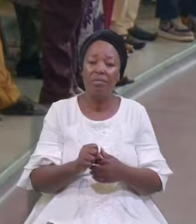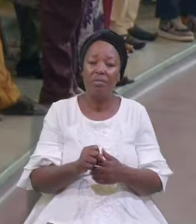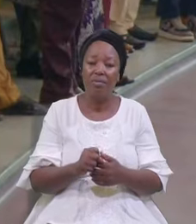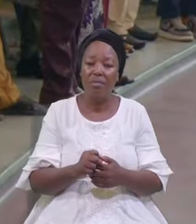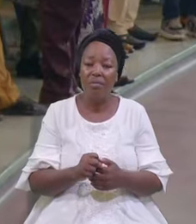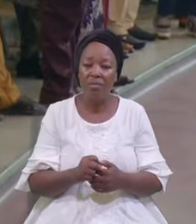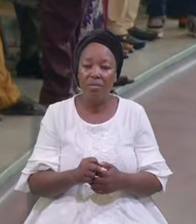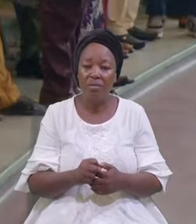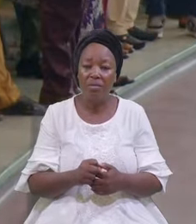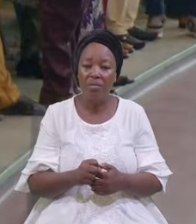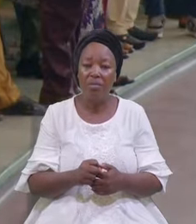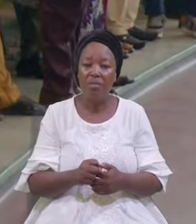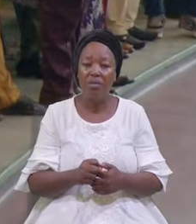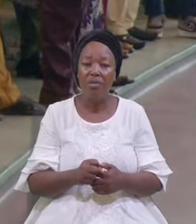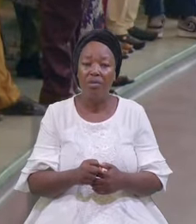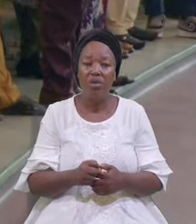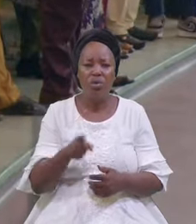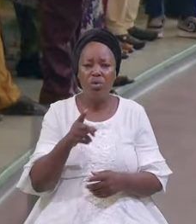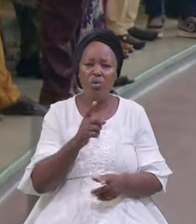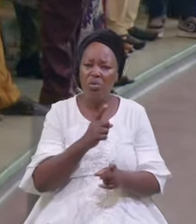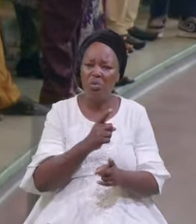You also want to give yourself